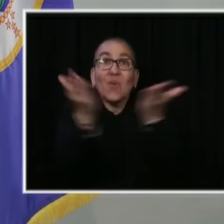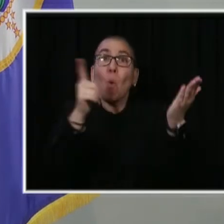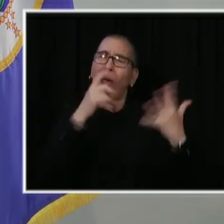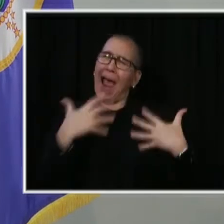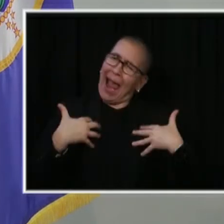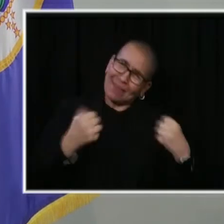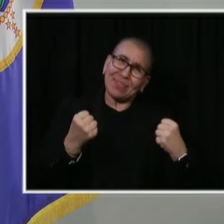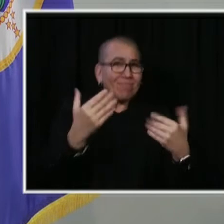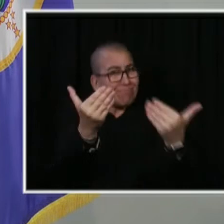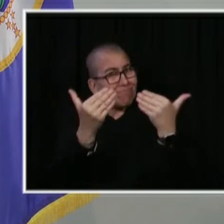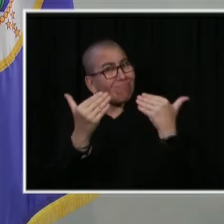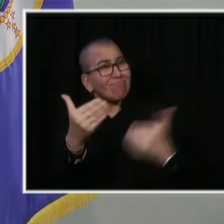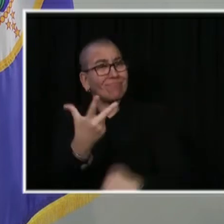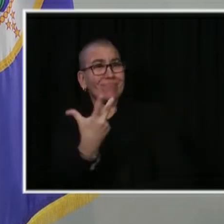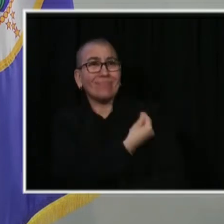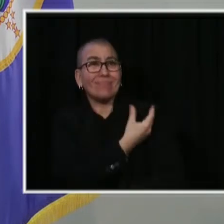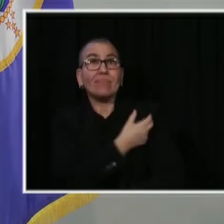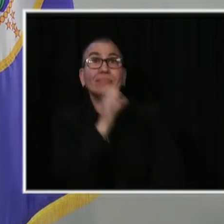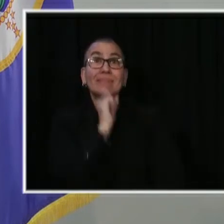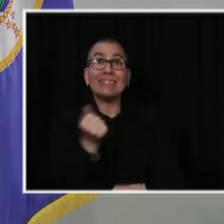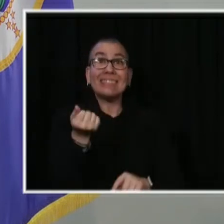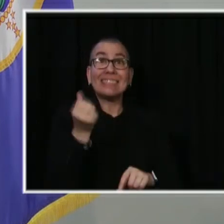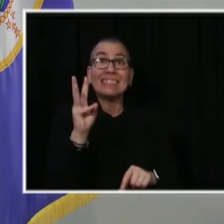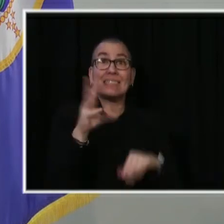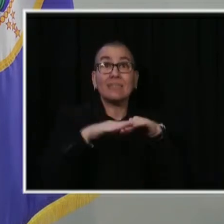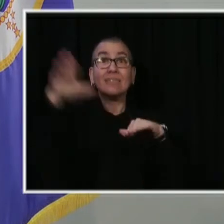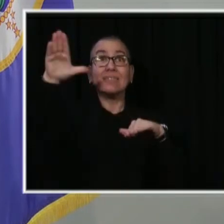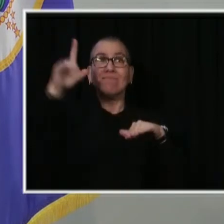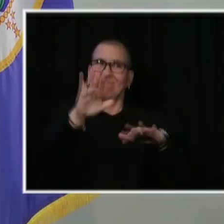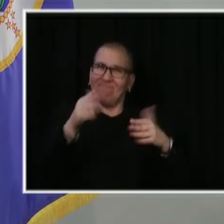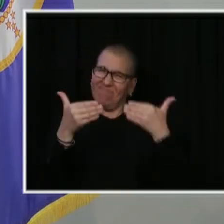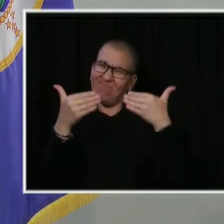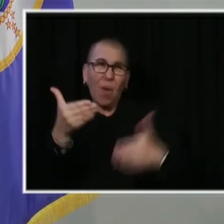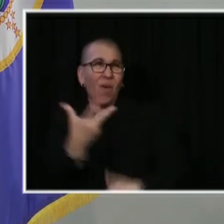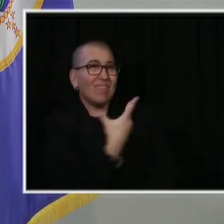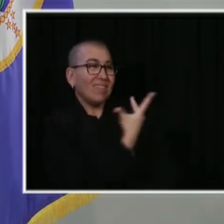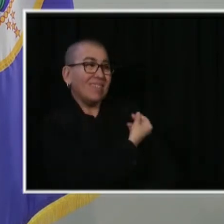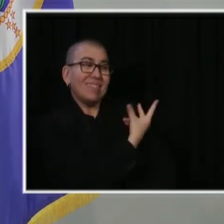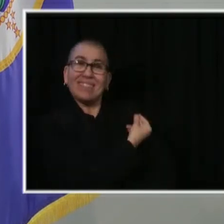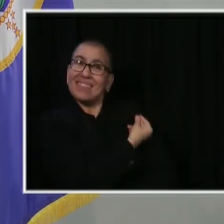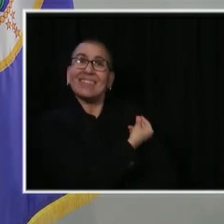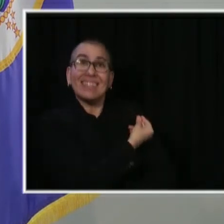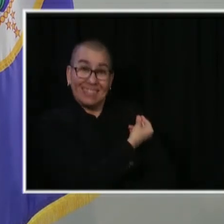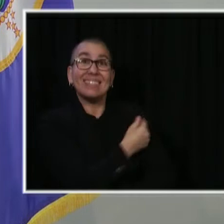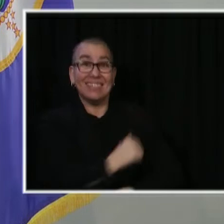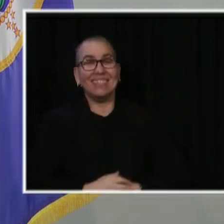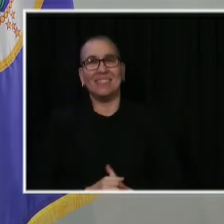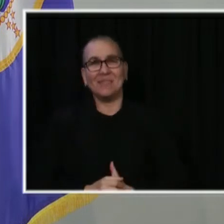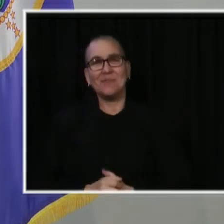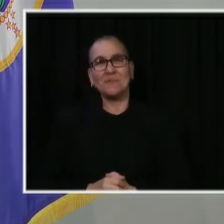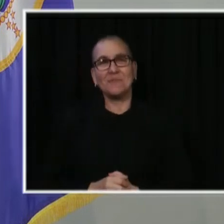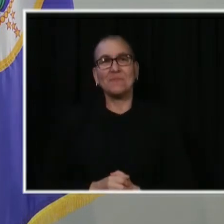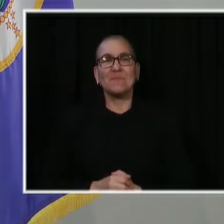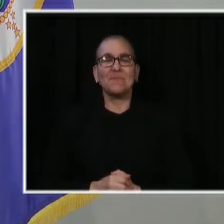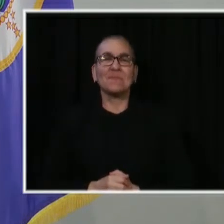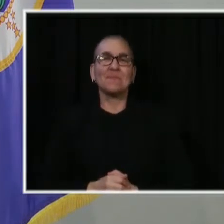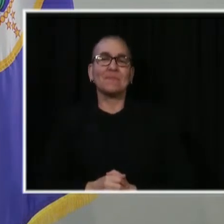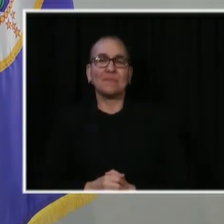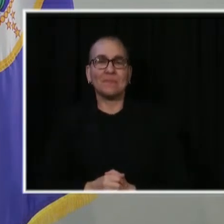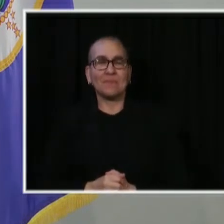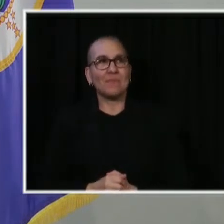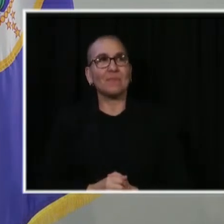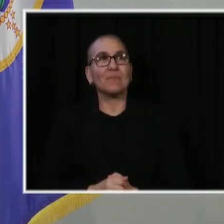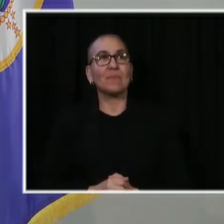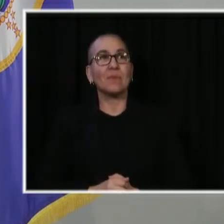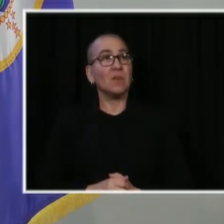get your vaccine. You can walk in. This is a process that you can go in. The whole process will take you 5 minutes. They'll monitor you for 15 minutes, and you'll be back doing whatever you